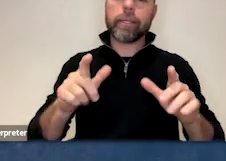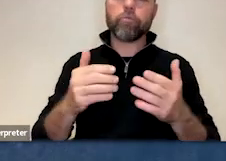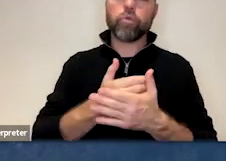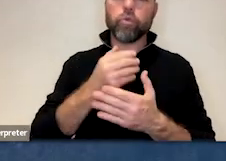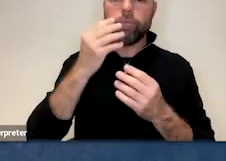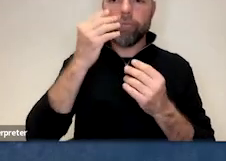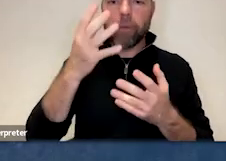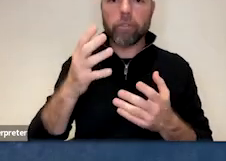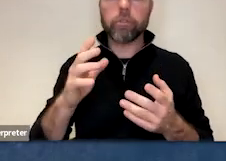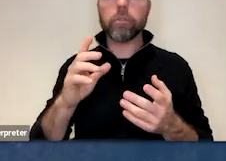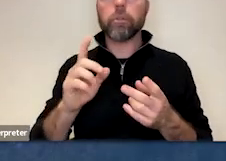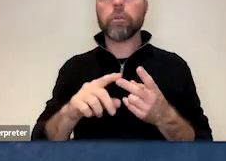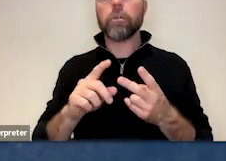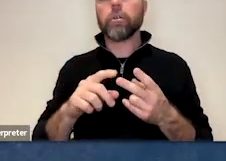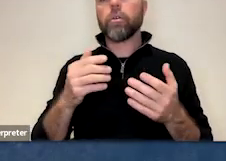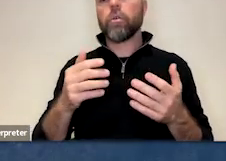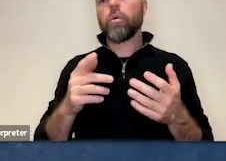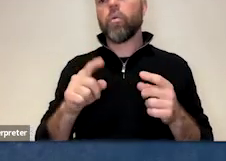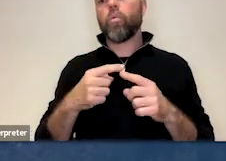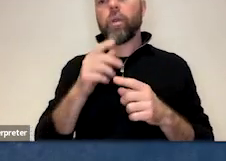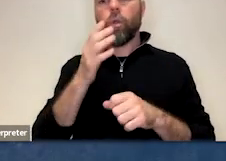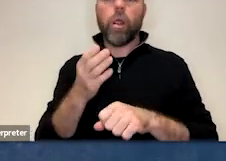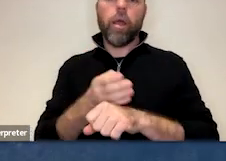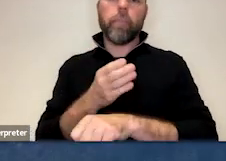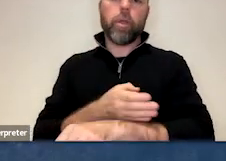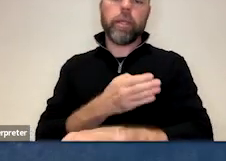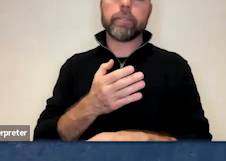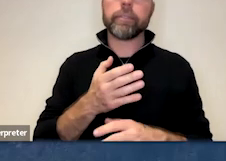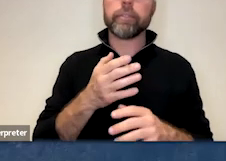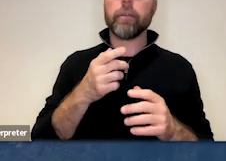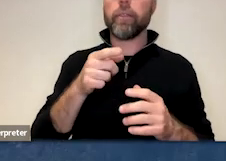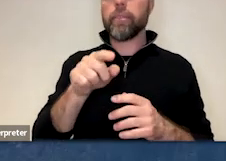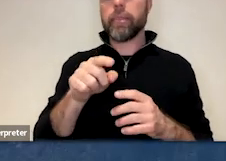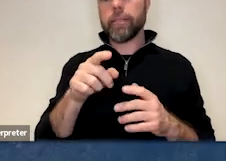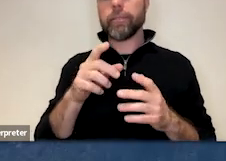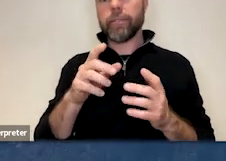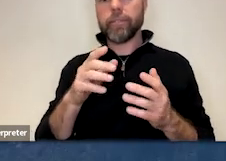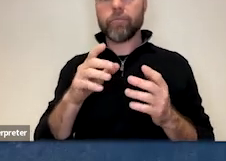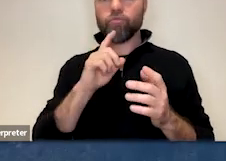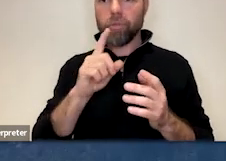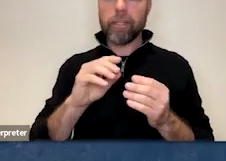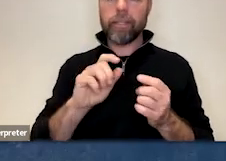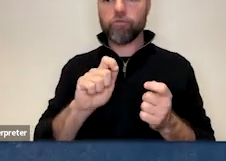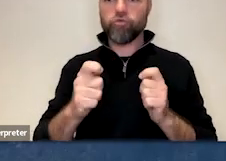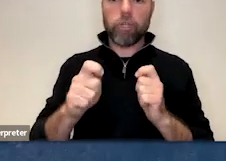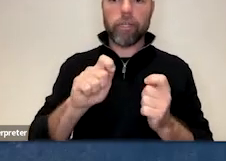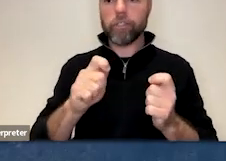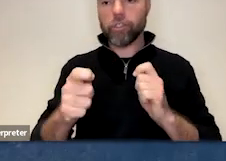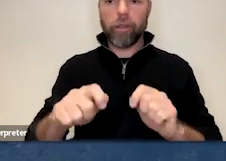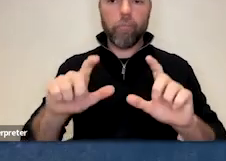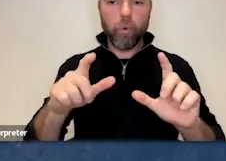site, or when we're going to do some upgrades, because this is a living, breathing portal, and we are going to